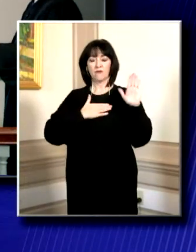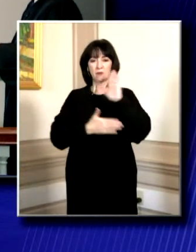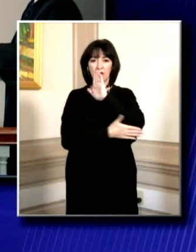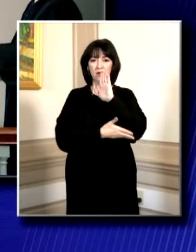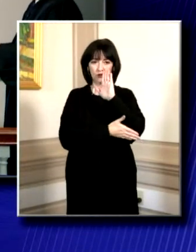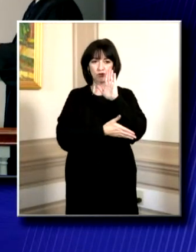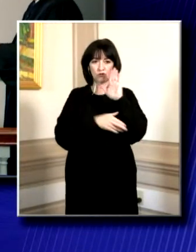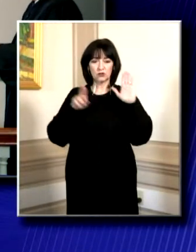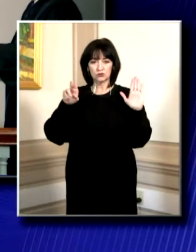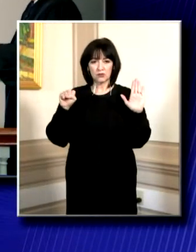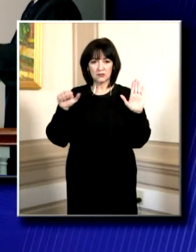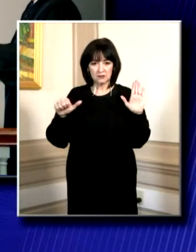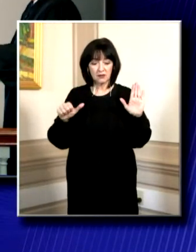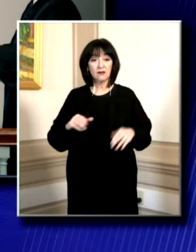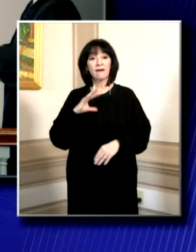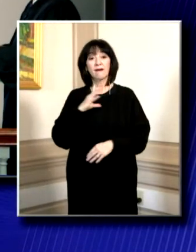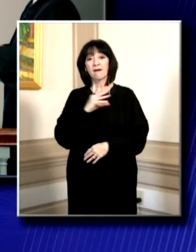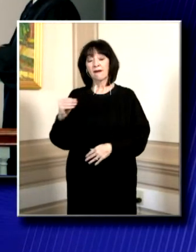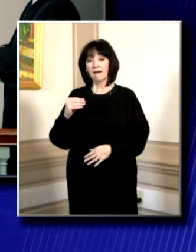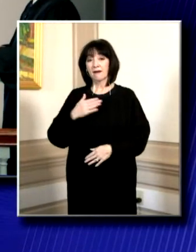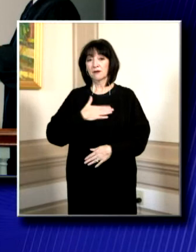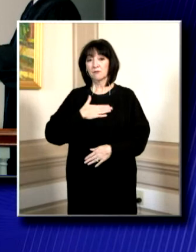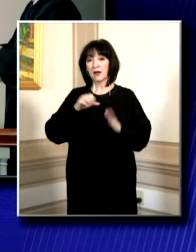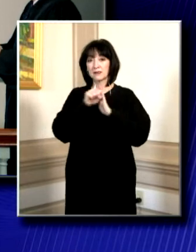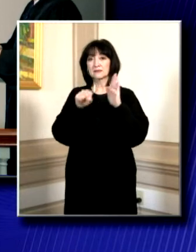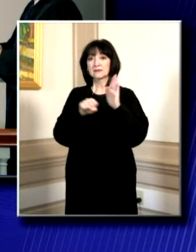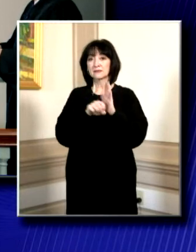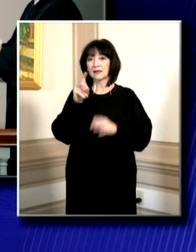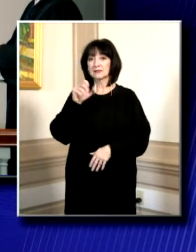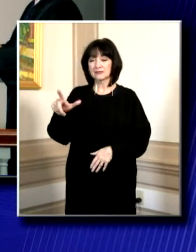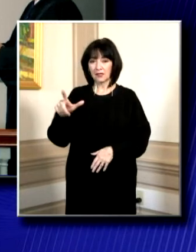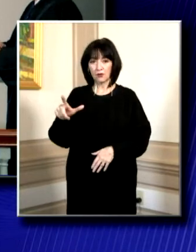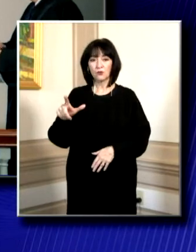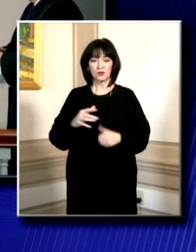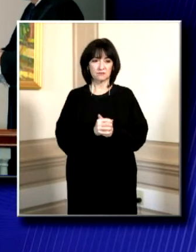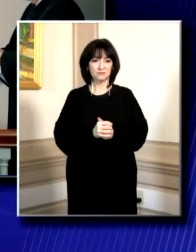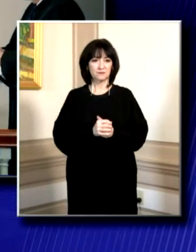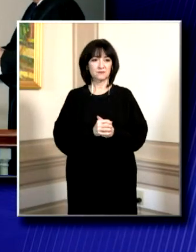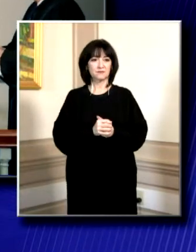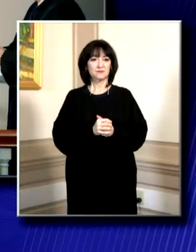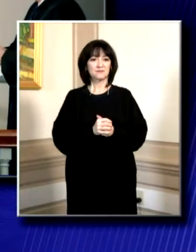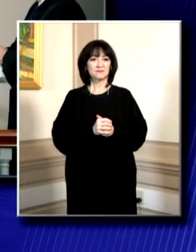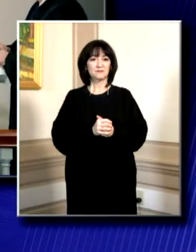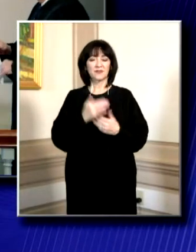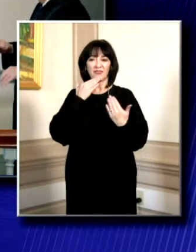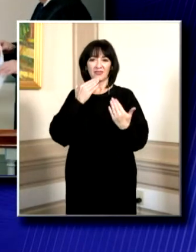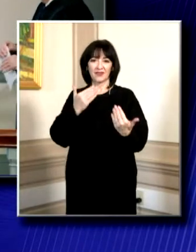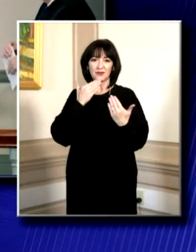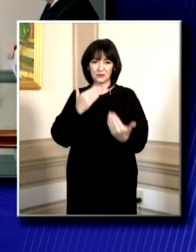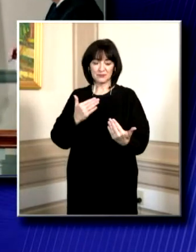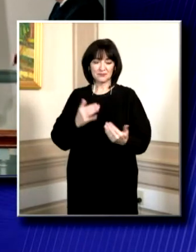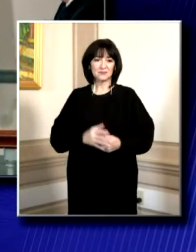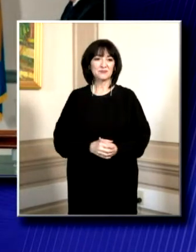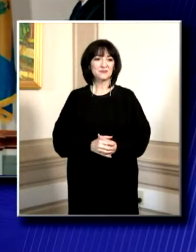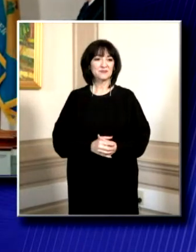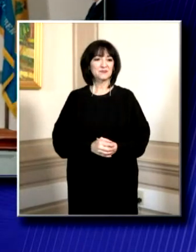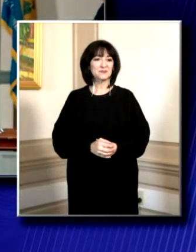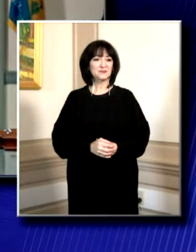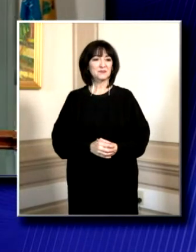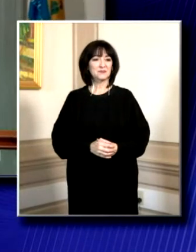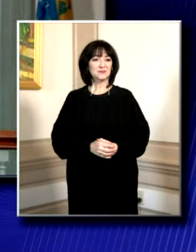state, and my state. so help me God. So help me God. Congratulations. Thank you very much.